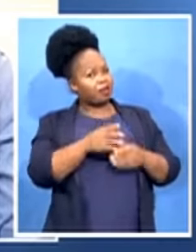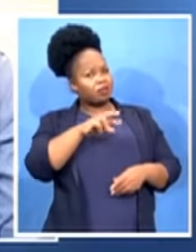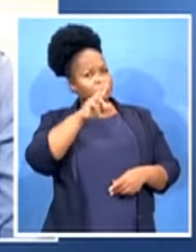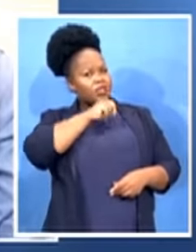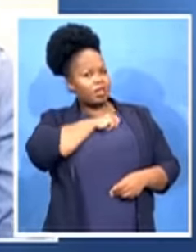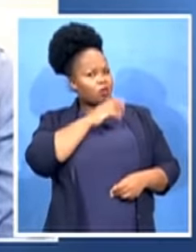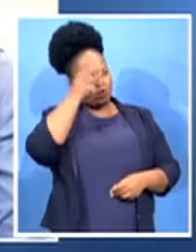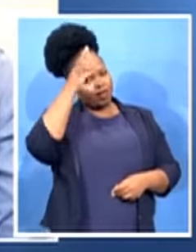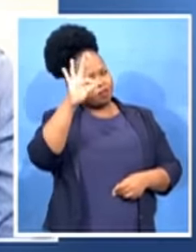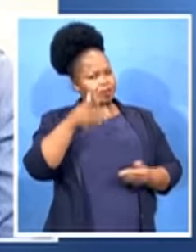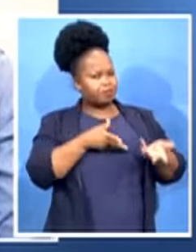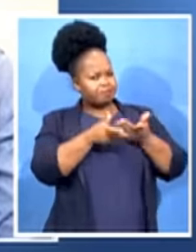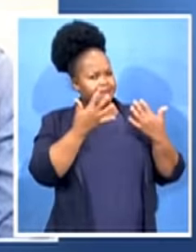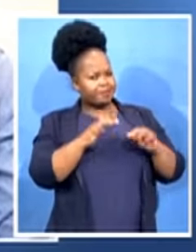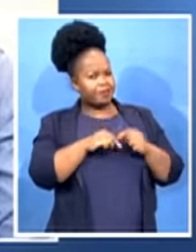around?